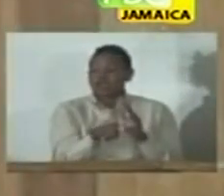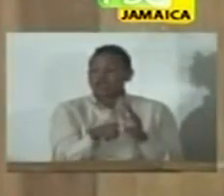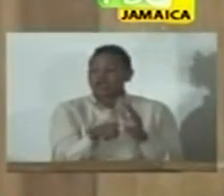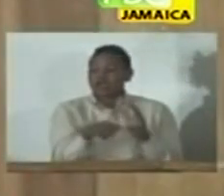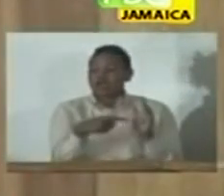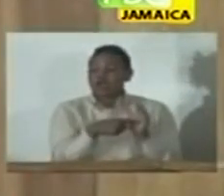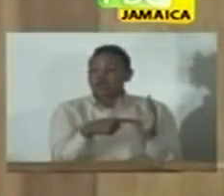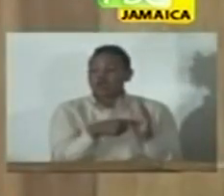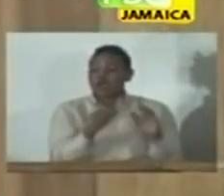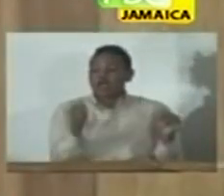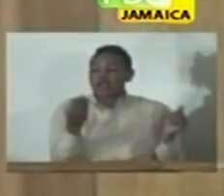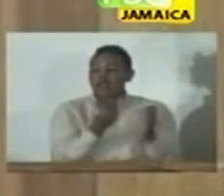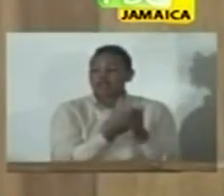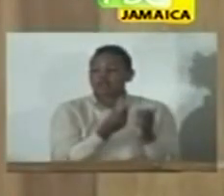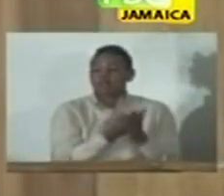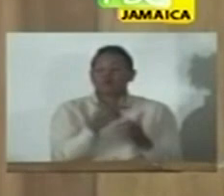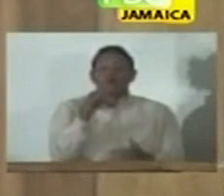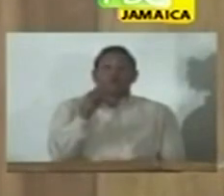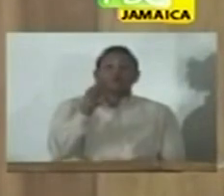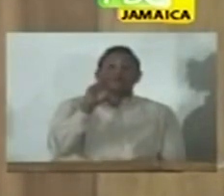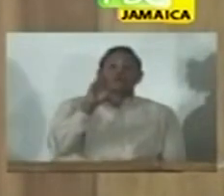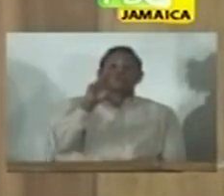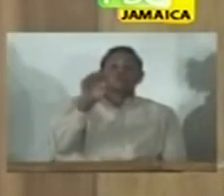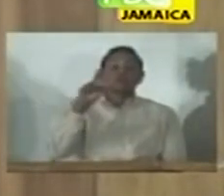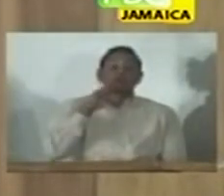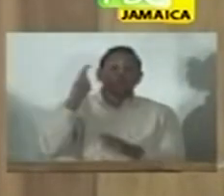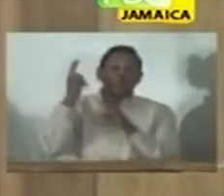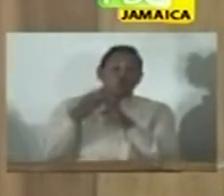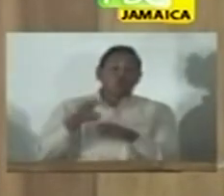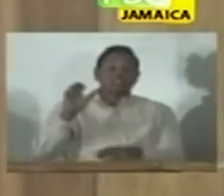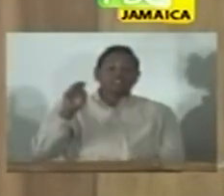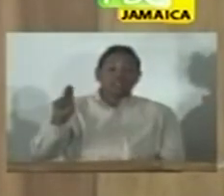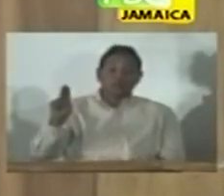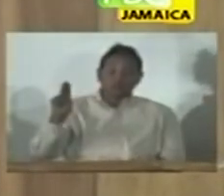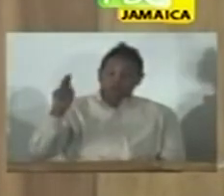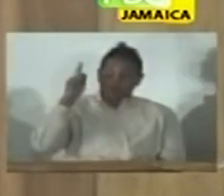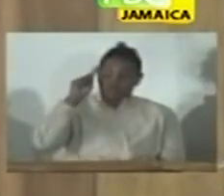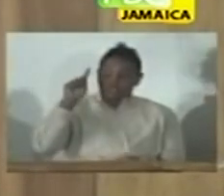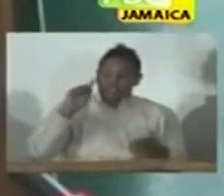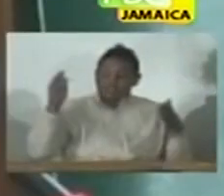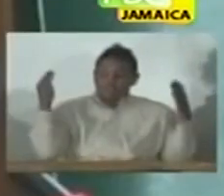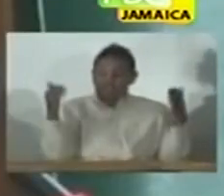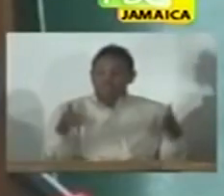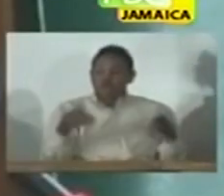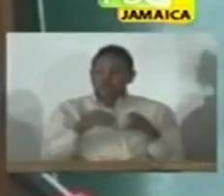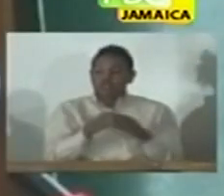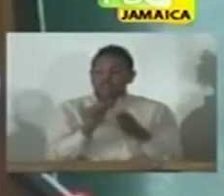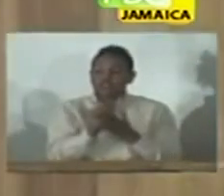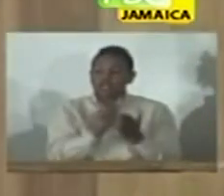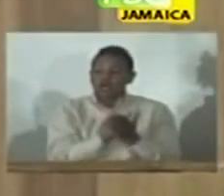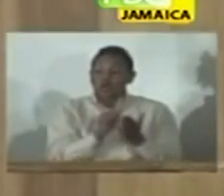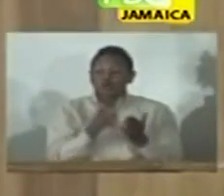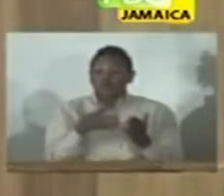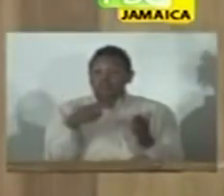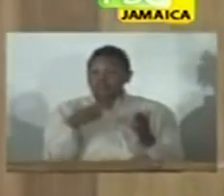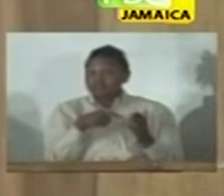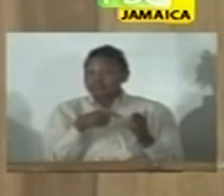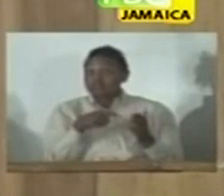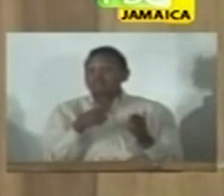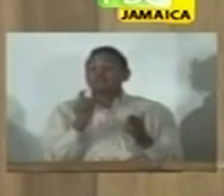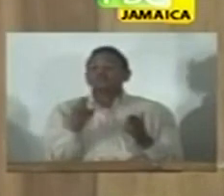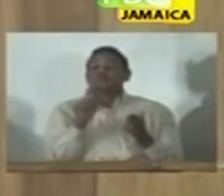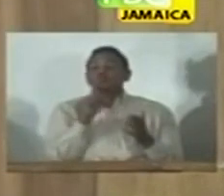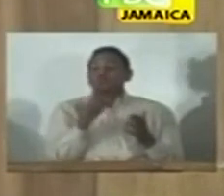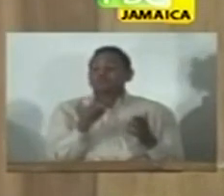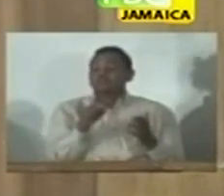money to Petrocarib. He calls CMU, and therefore the focus in accounting should be the